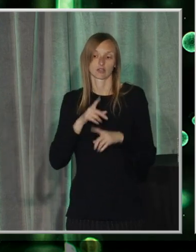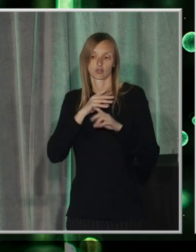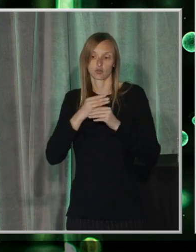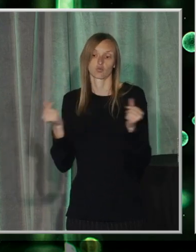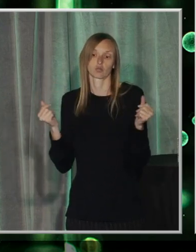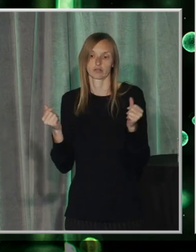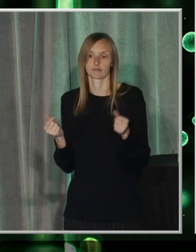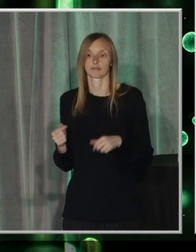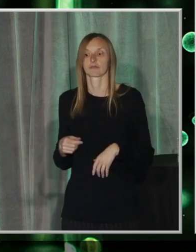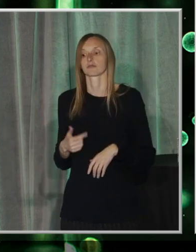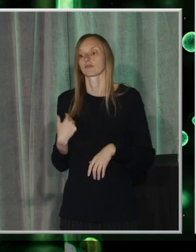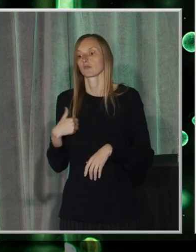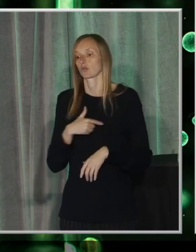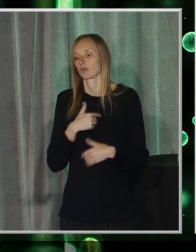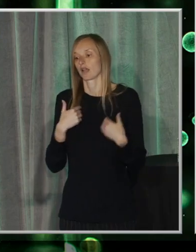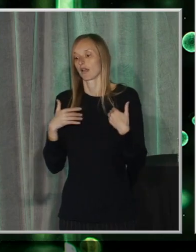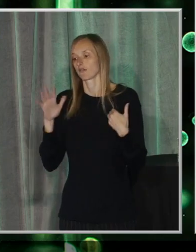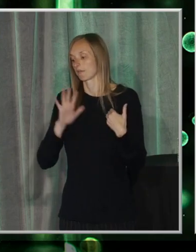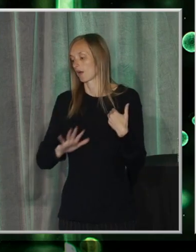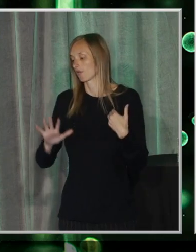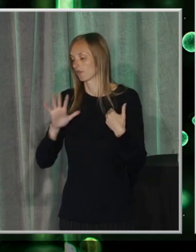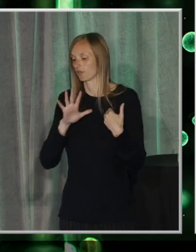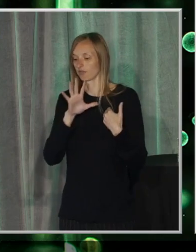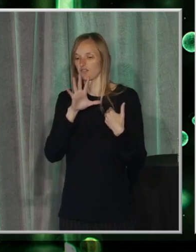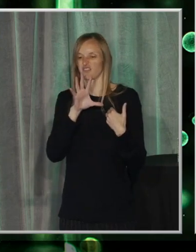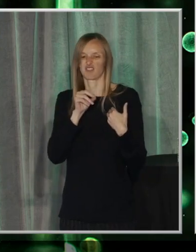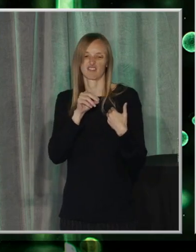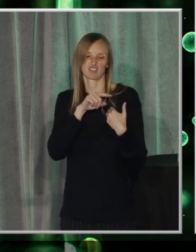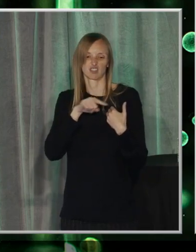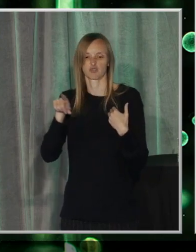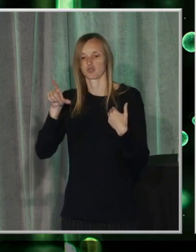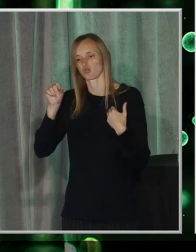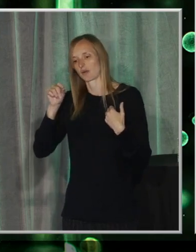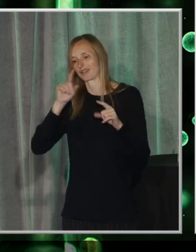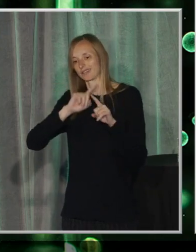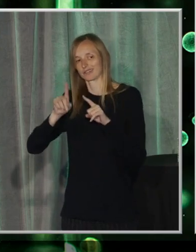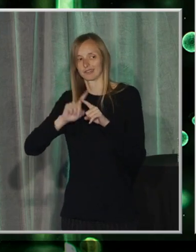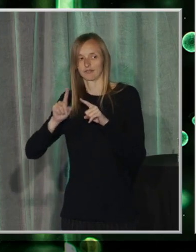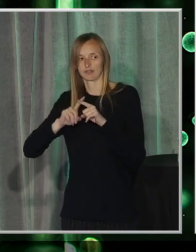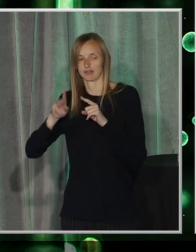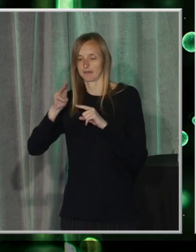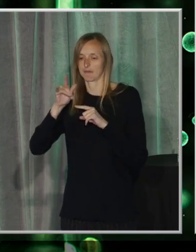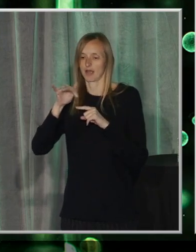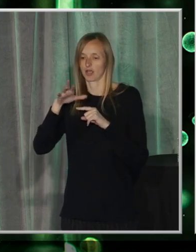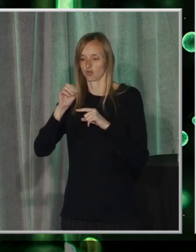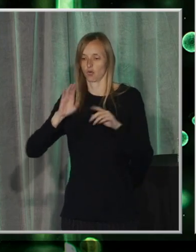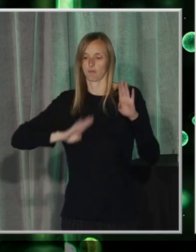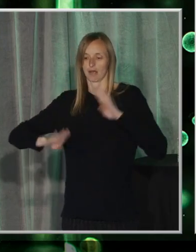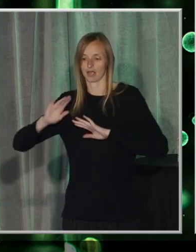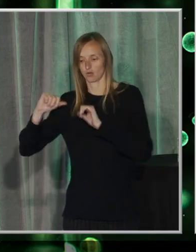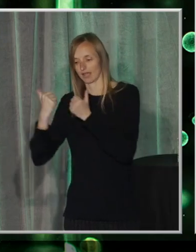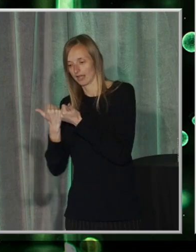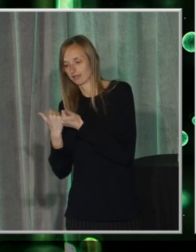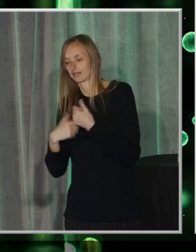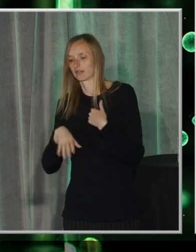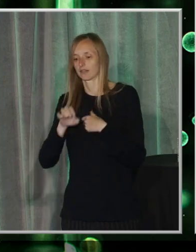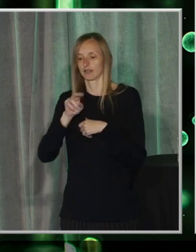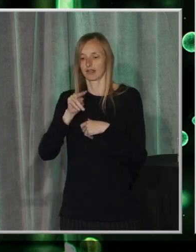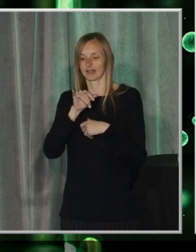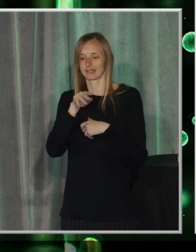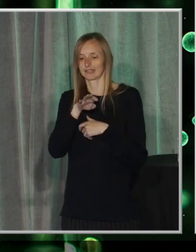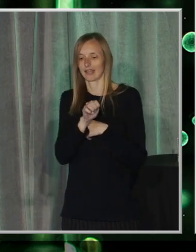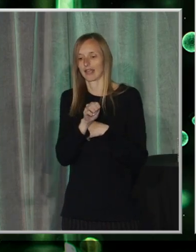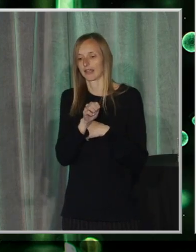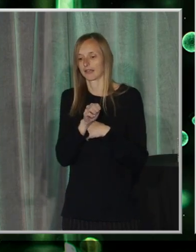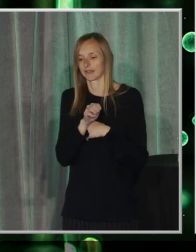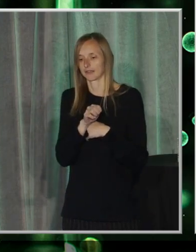we have around like 15 to 20 different types of microbial agents and enzymes. And those, I wouldn't say